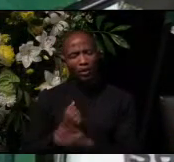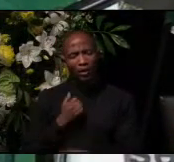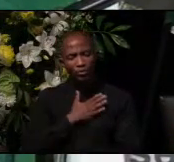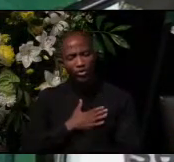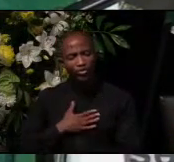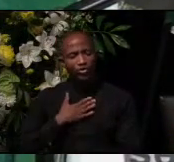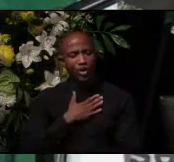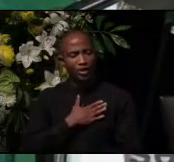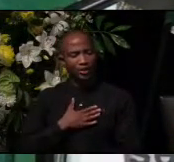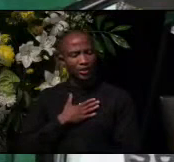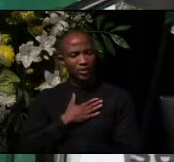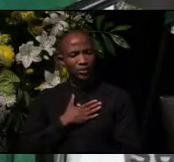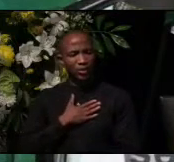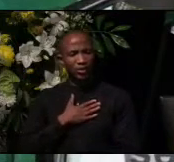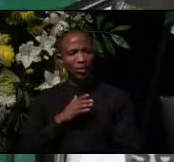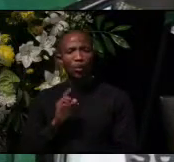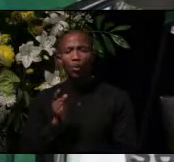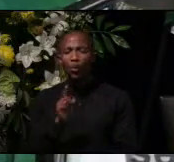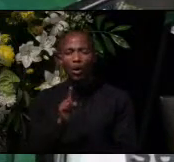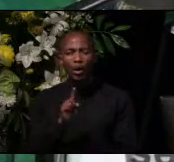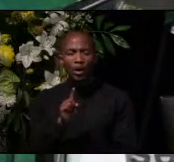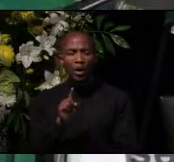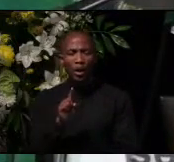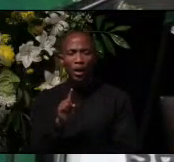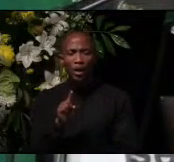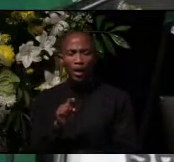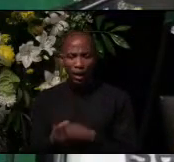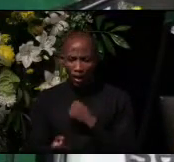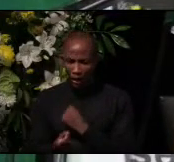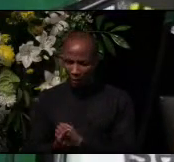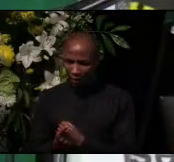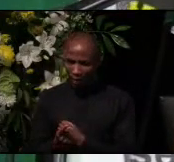setswana the calculated